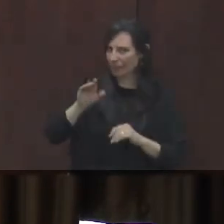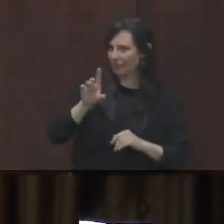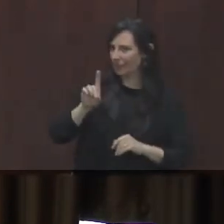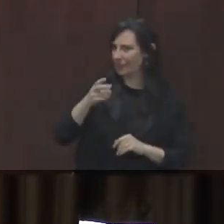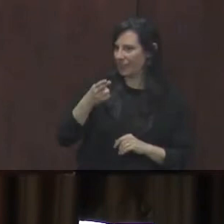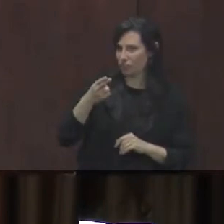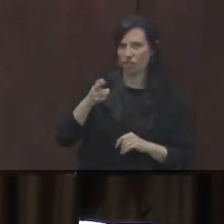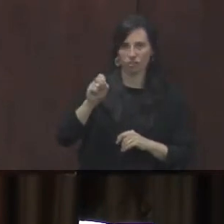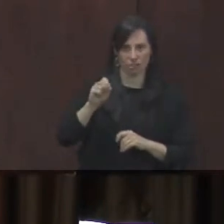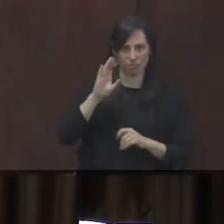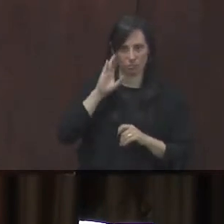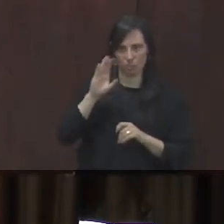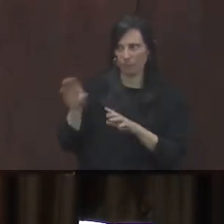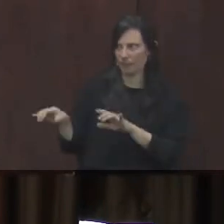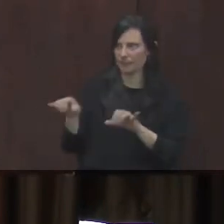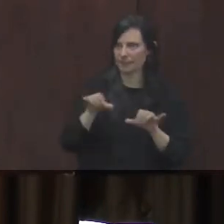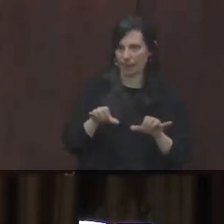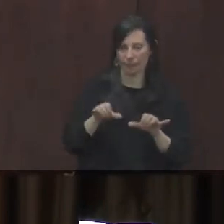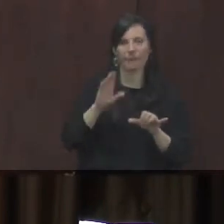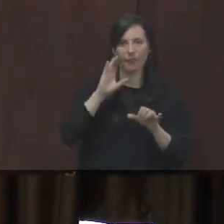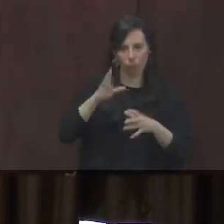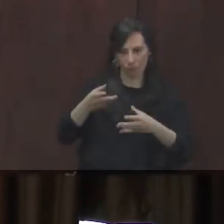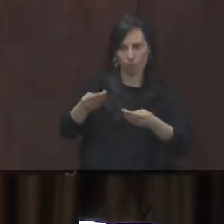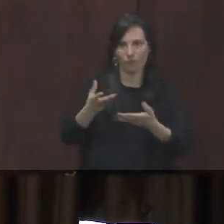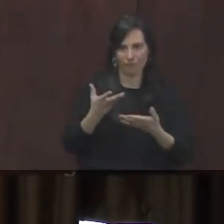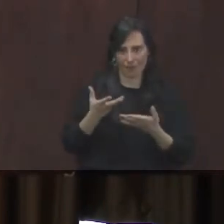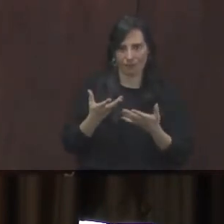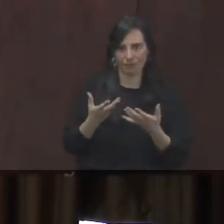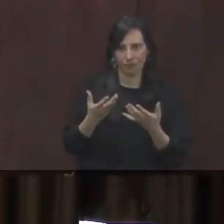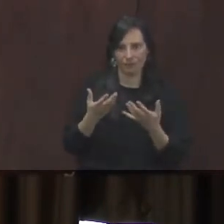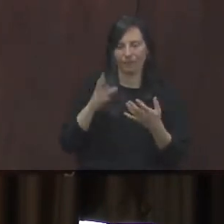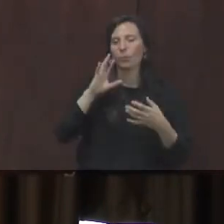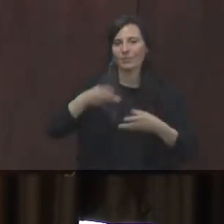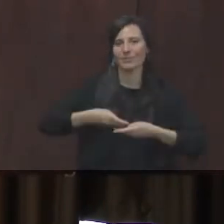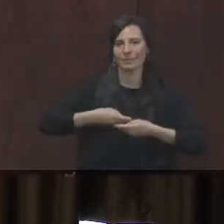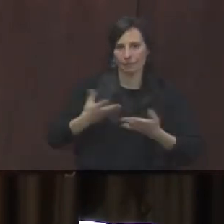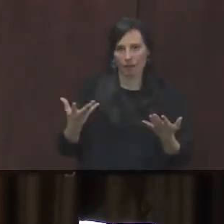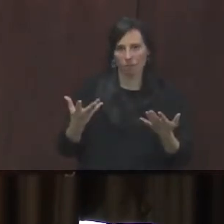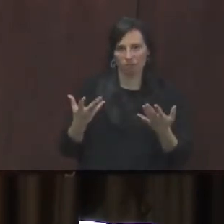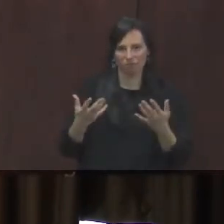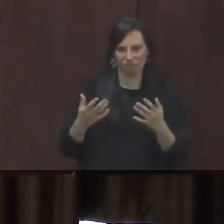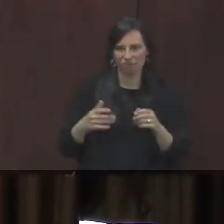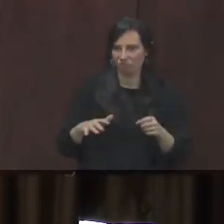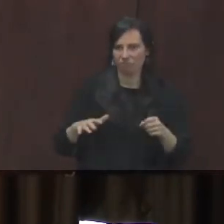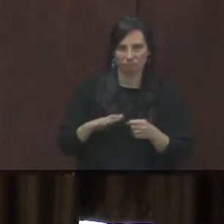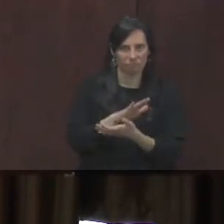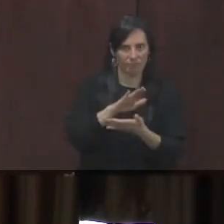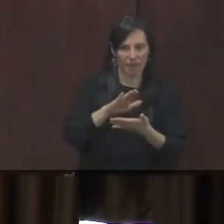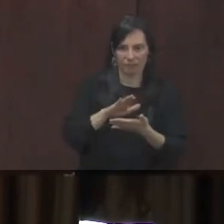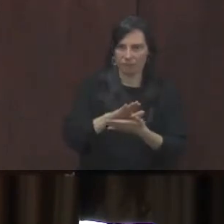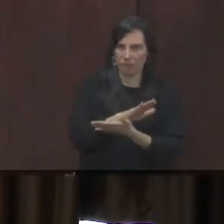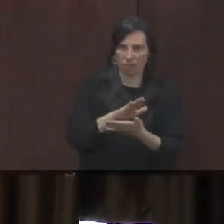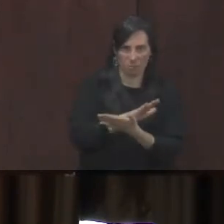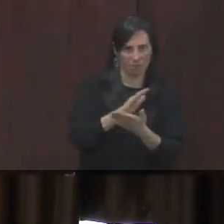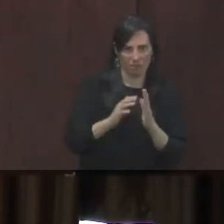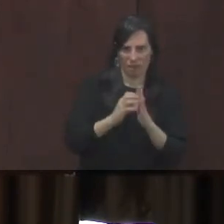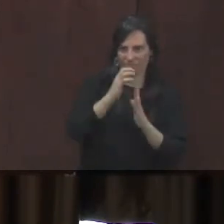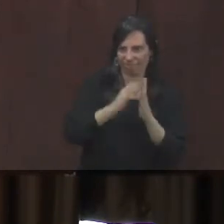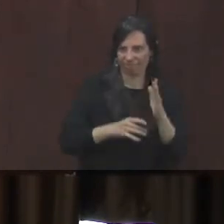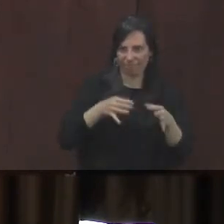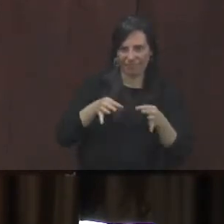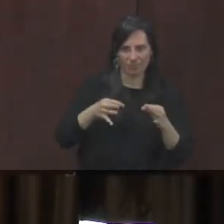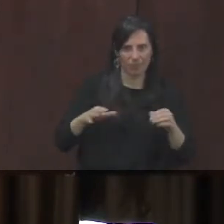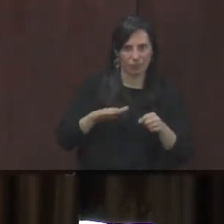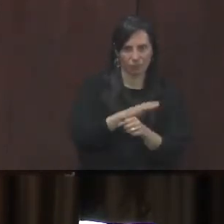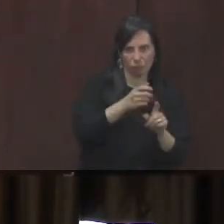with 1A and 1B and give us that deeper dive document that will help us tease that out a little bit more. Okay, thank you very much. Thank you.